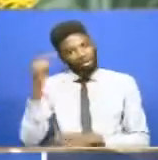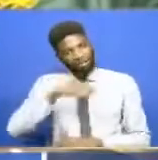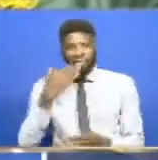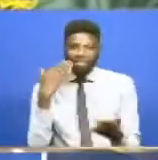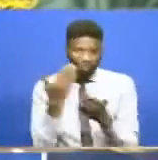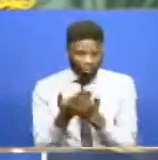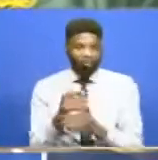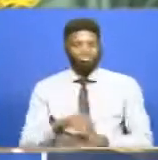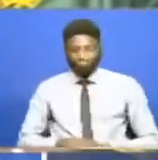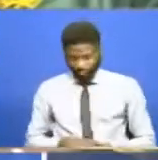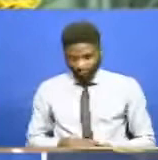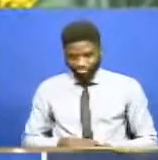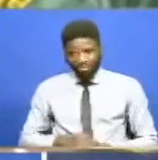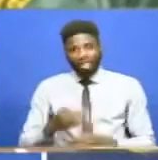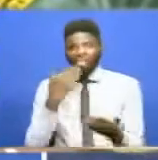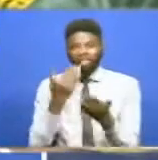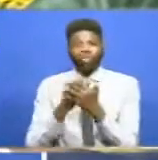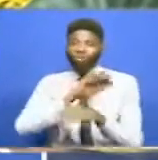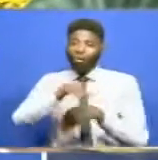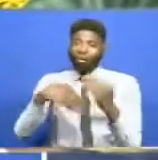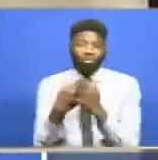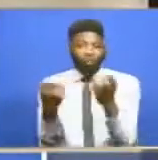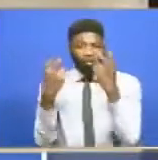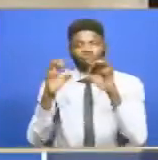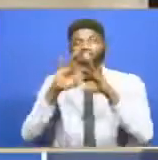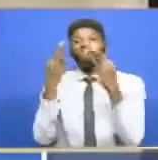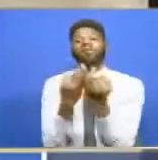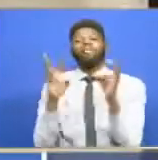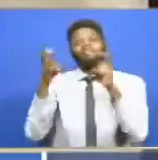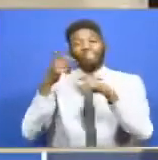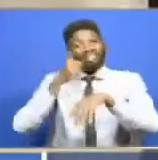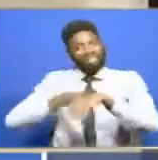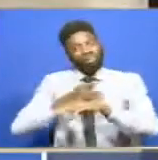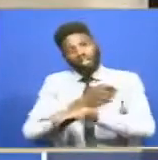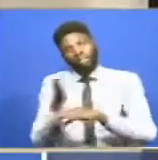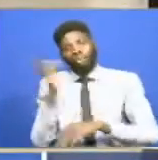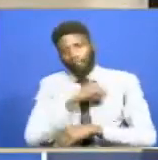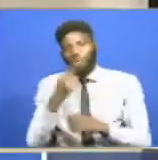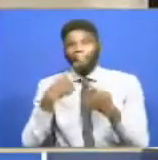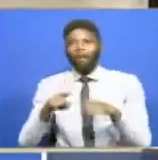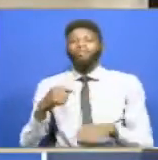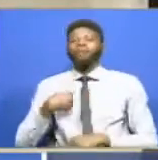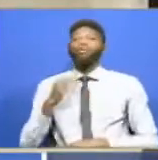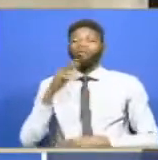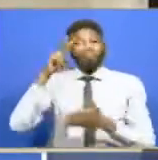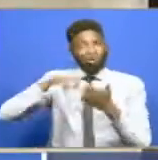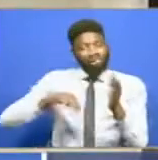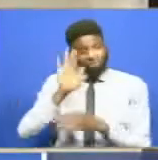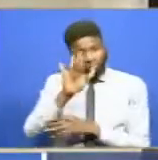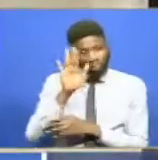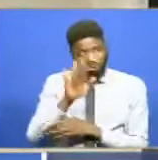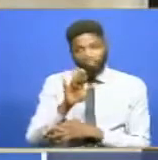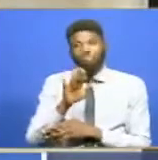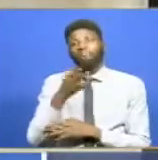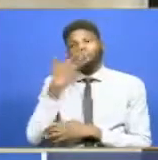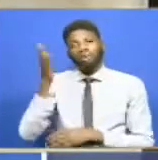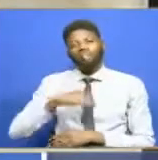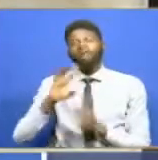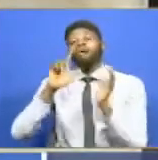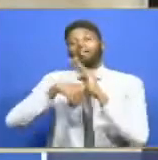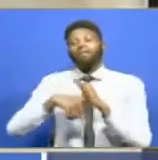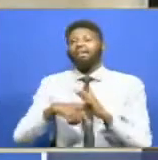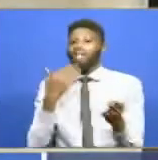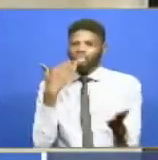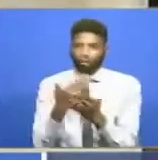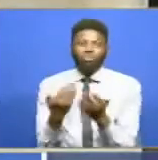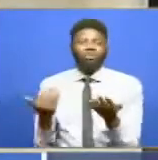Thank you all for watching Family Matters tonight. So, time is not on our side, but I'll be having a look at your feedback off air. Thank you once again for making